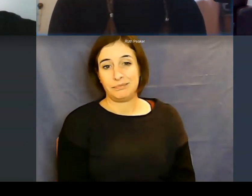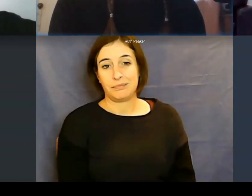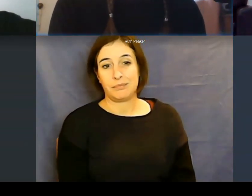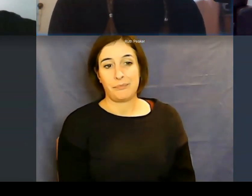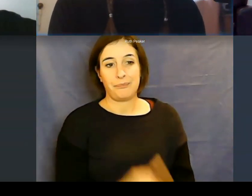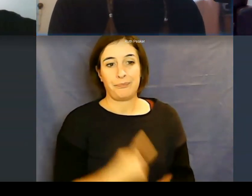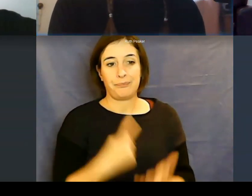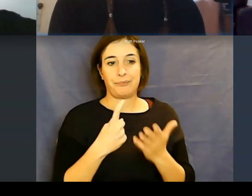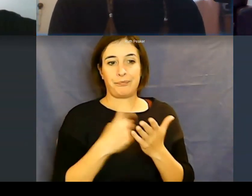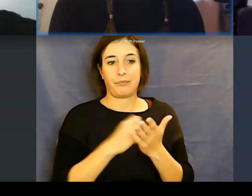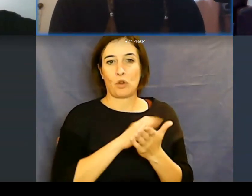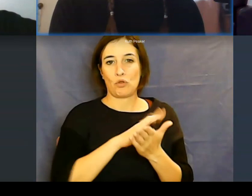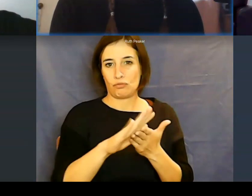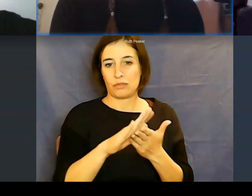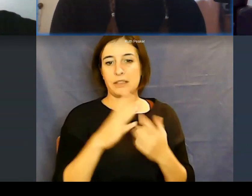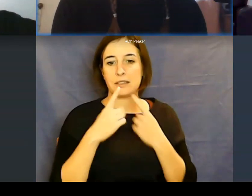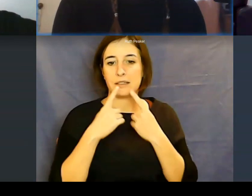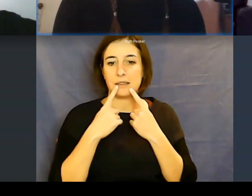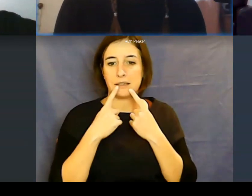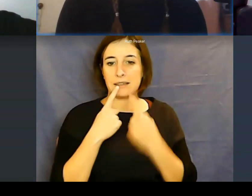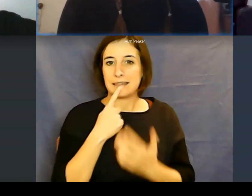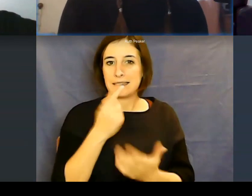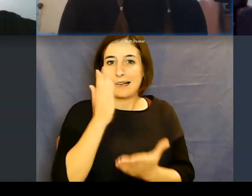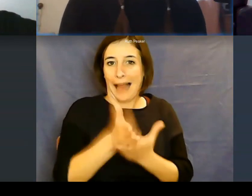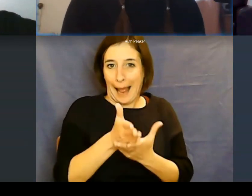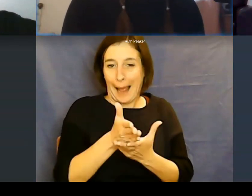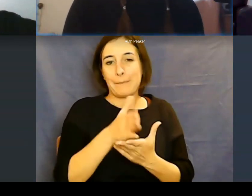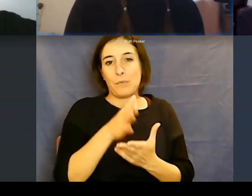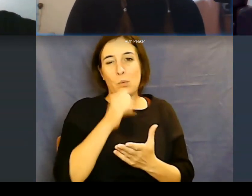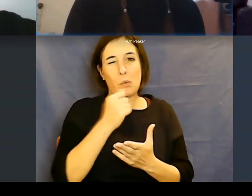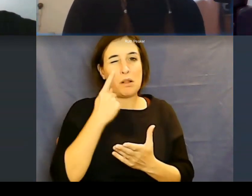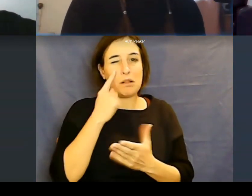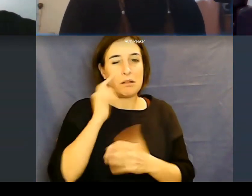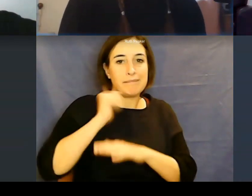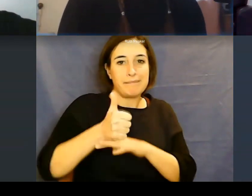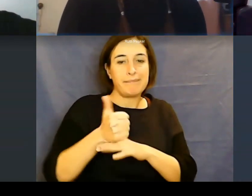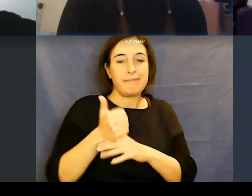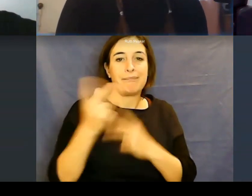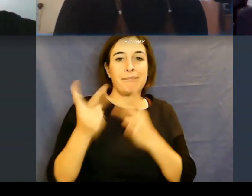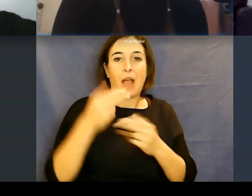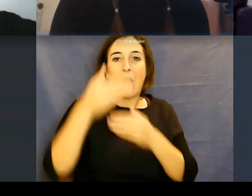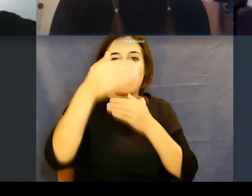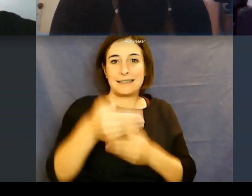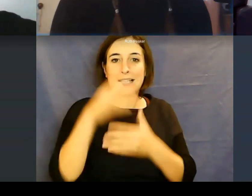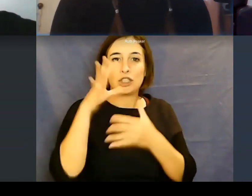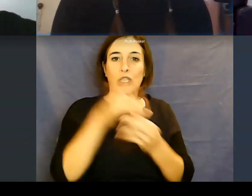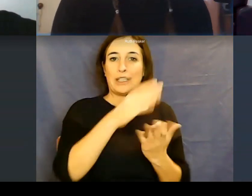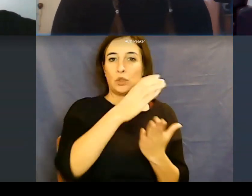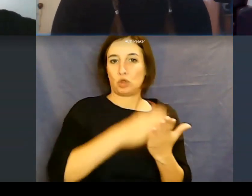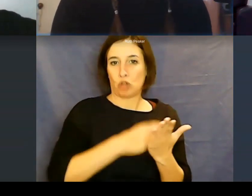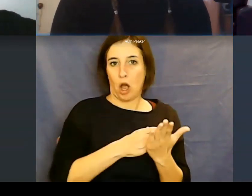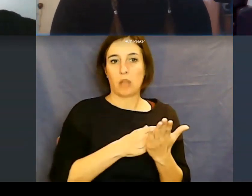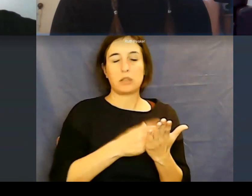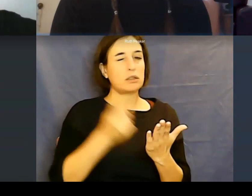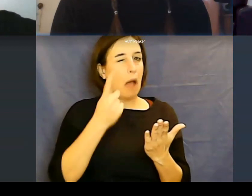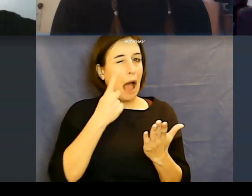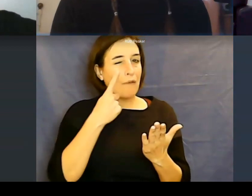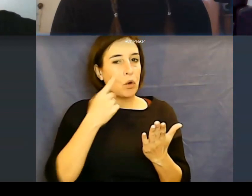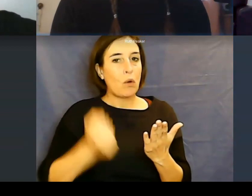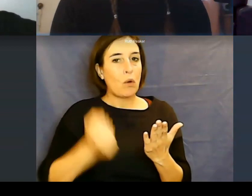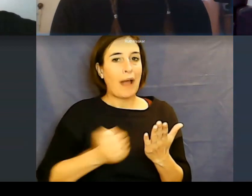looking to host a session in the near future on the charter. So for those in attendance, just keep an eye on sort of our newsletters, website,